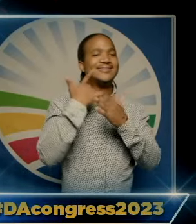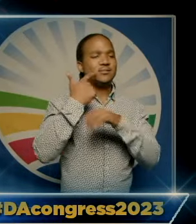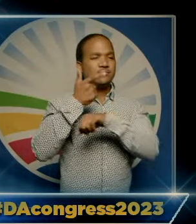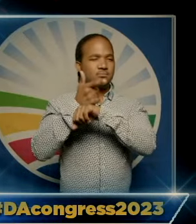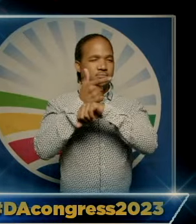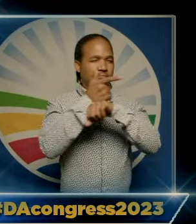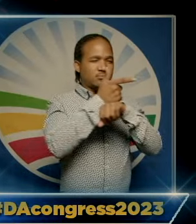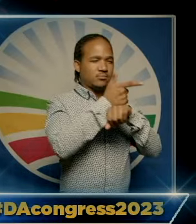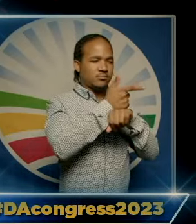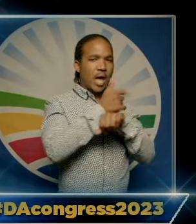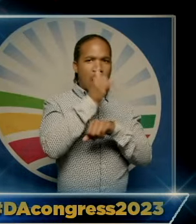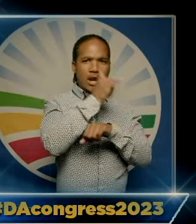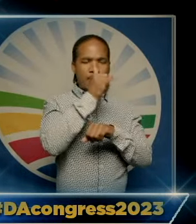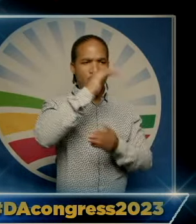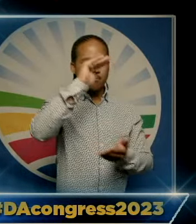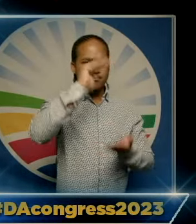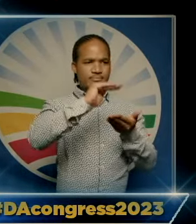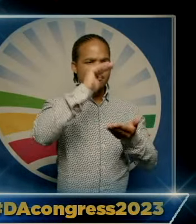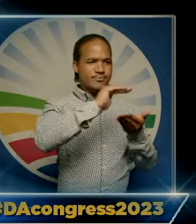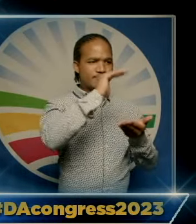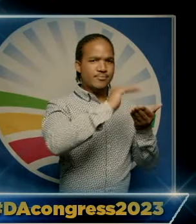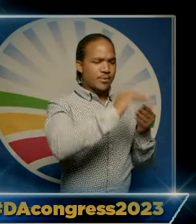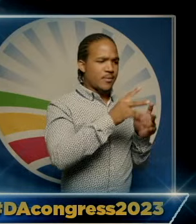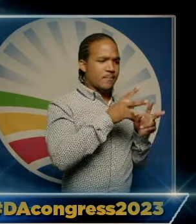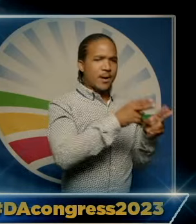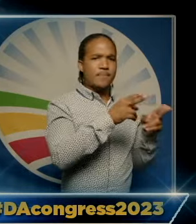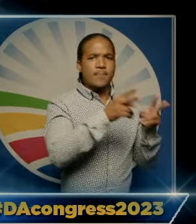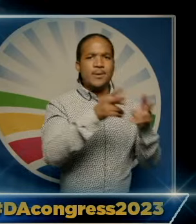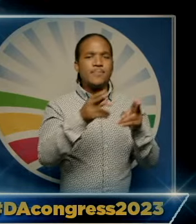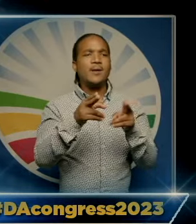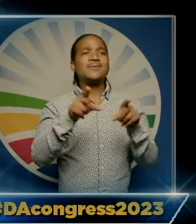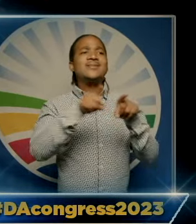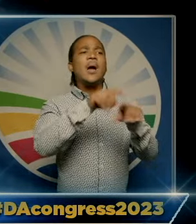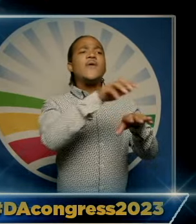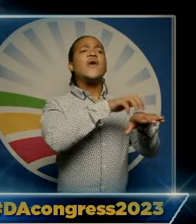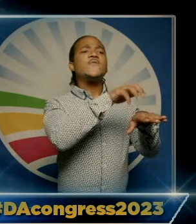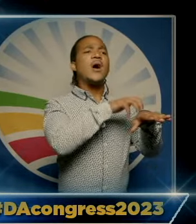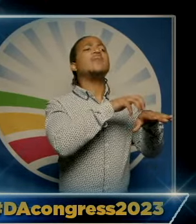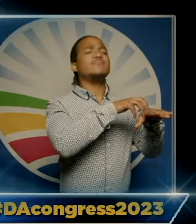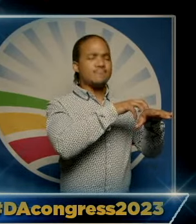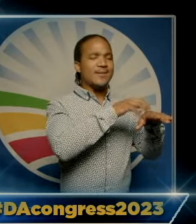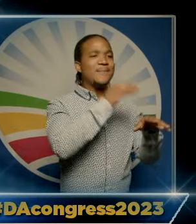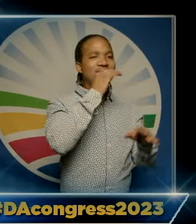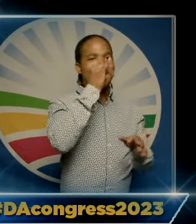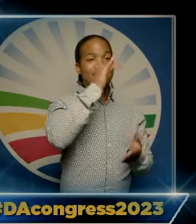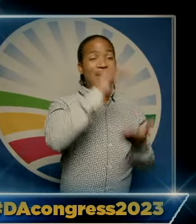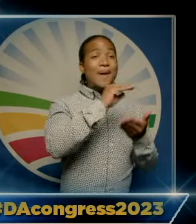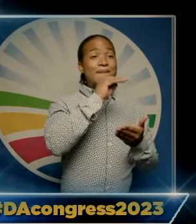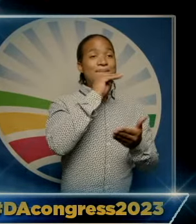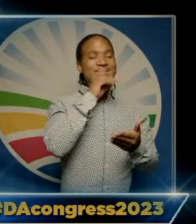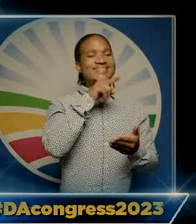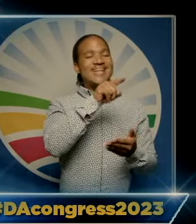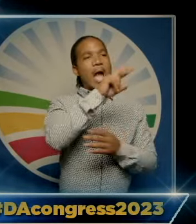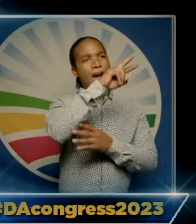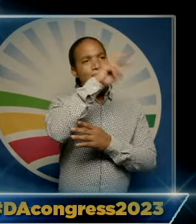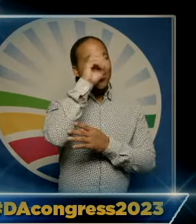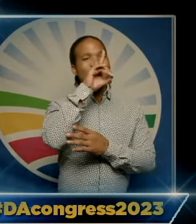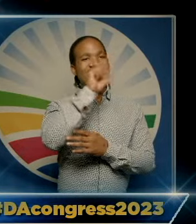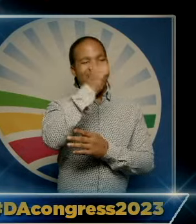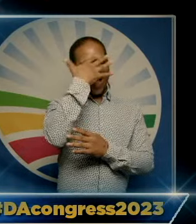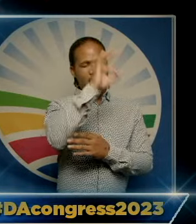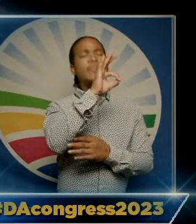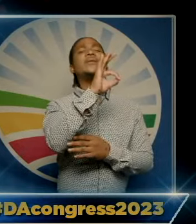crime, especially stock theft out in our farming communities. This is a true committed blue DA government.